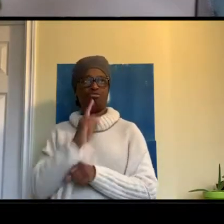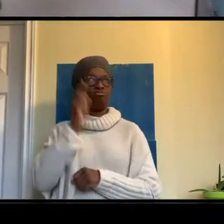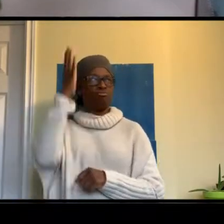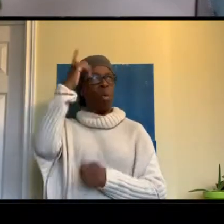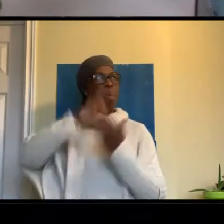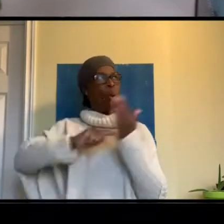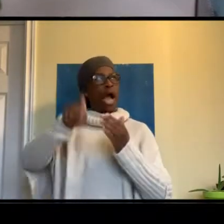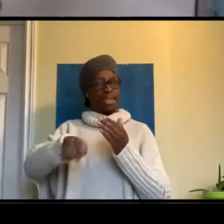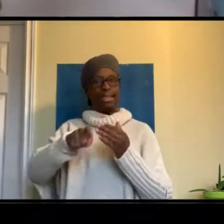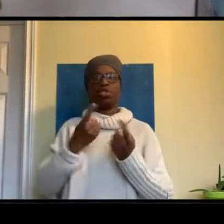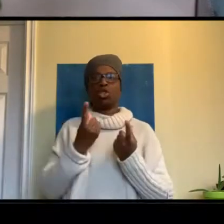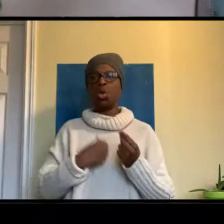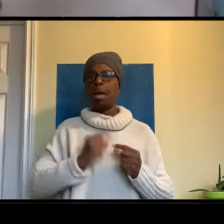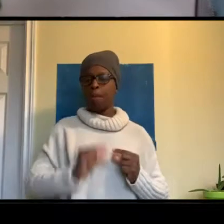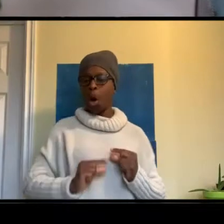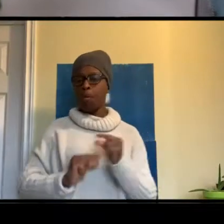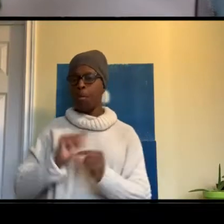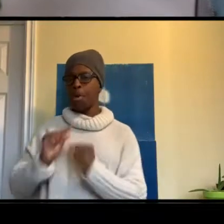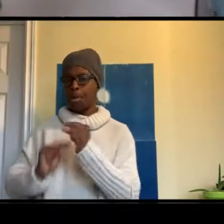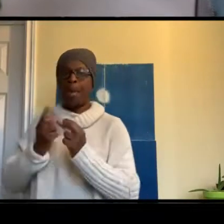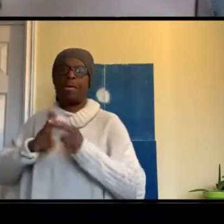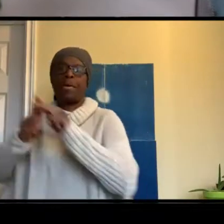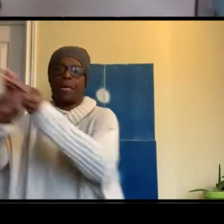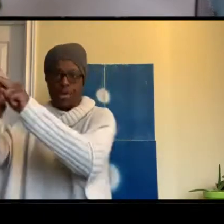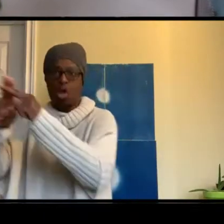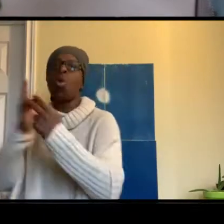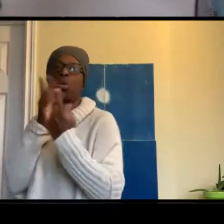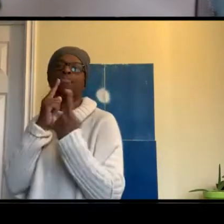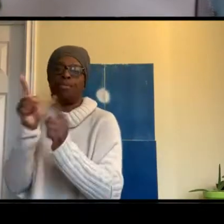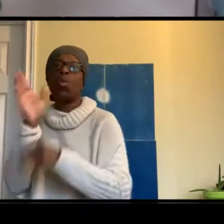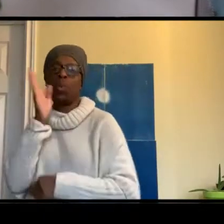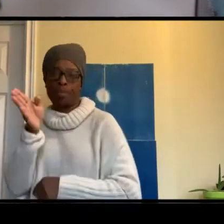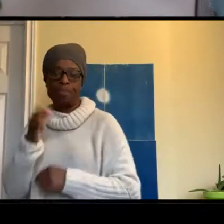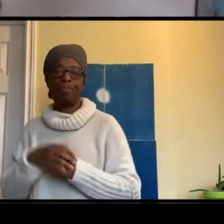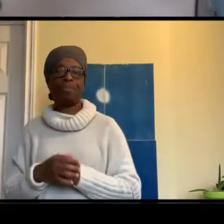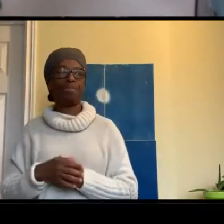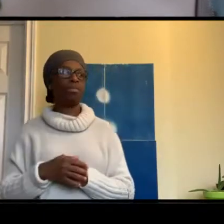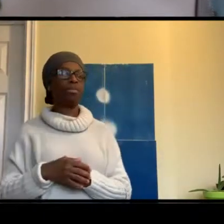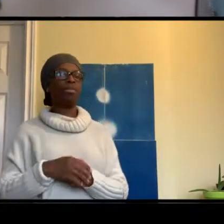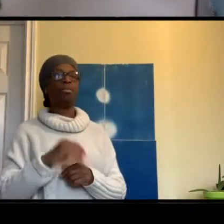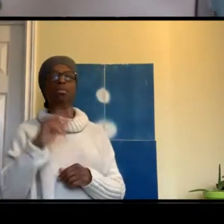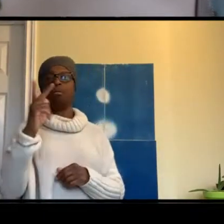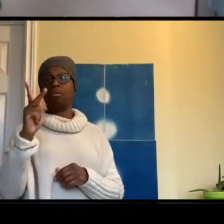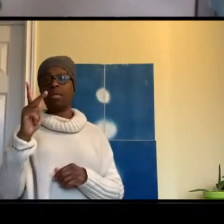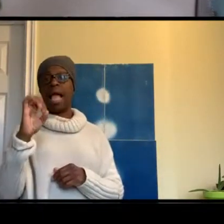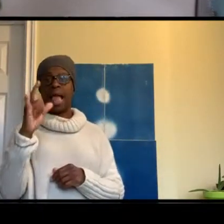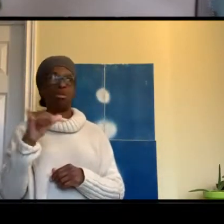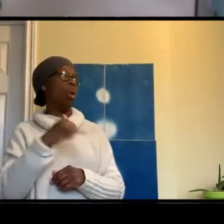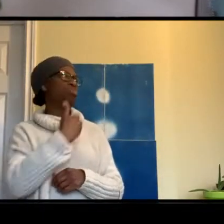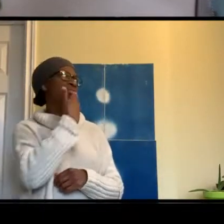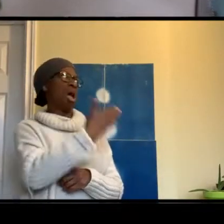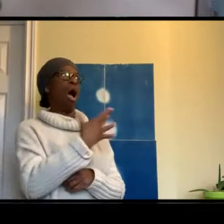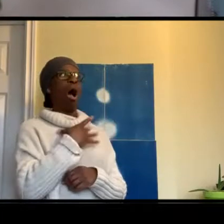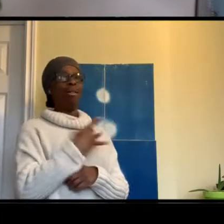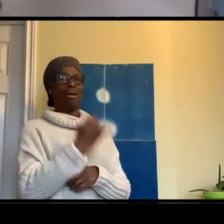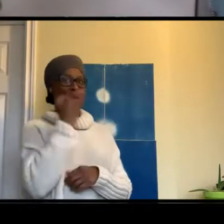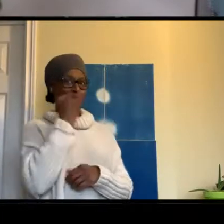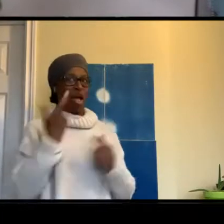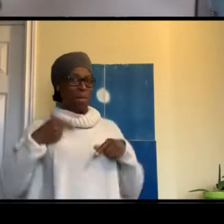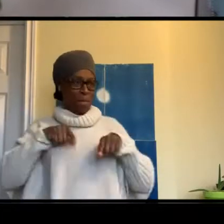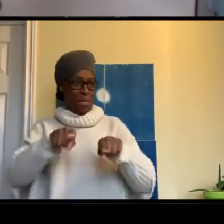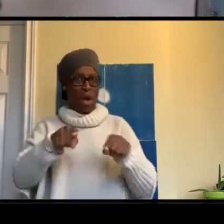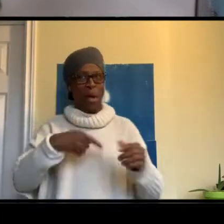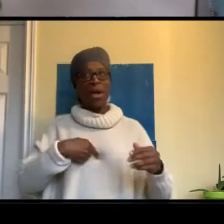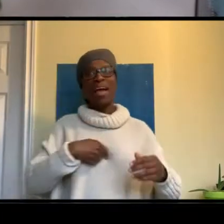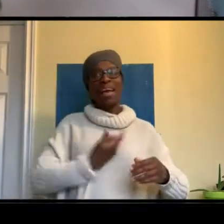If we have a finite amount of energy and we know that we get, you know, we experience fatigue,